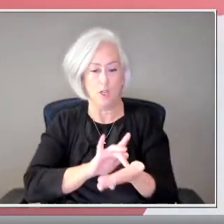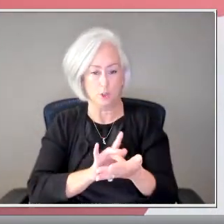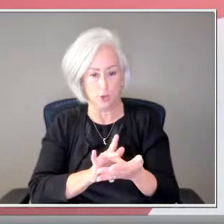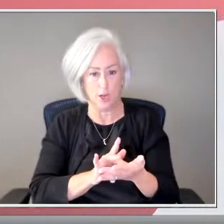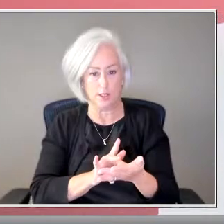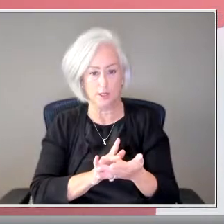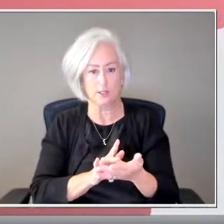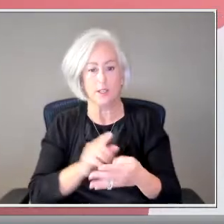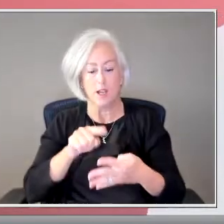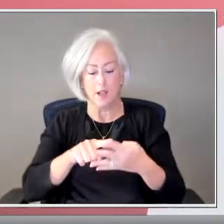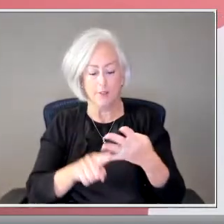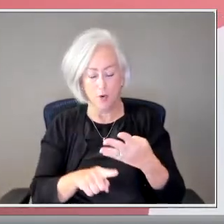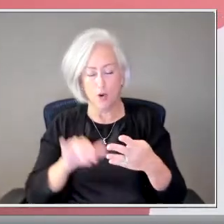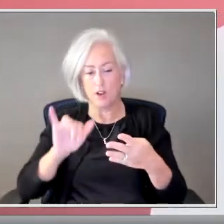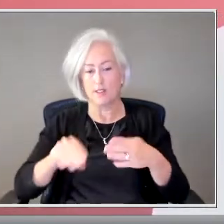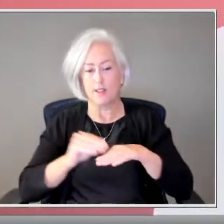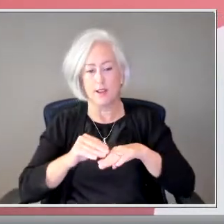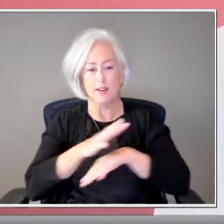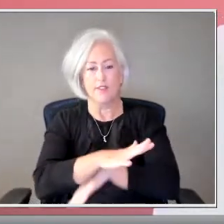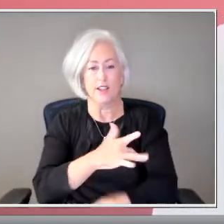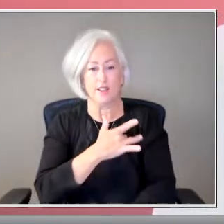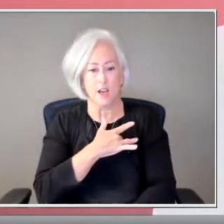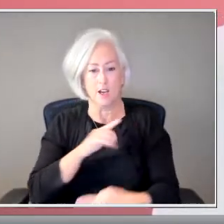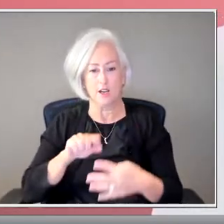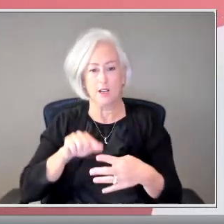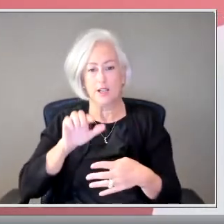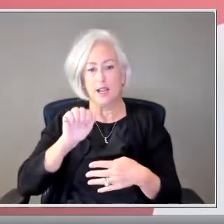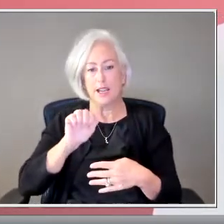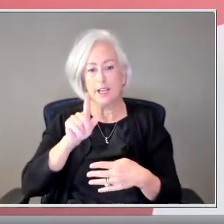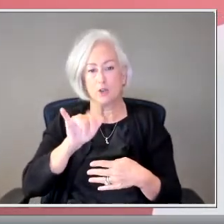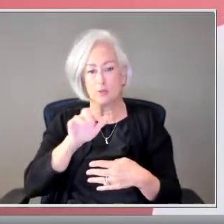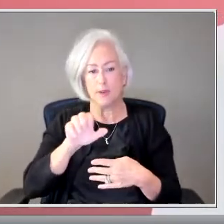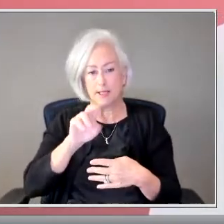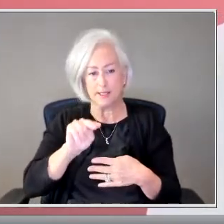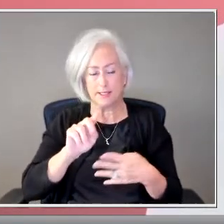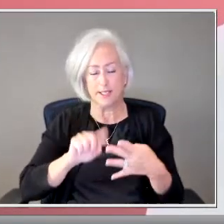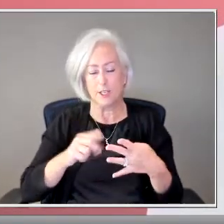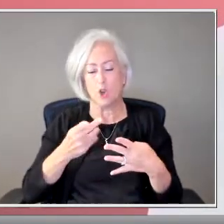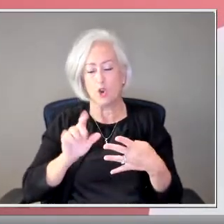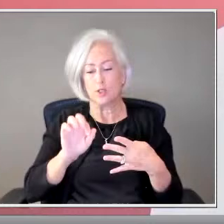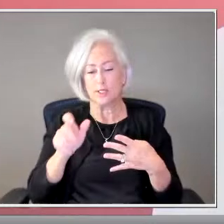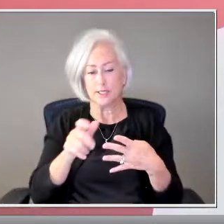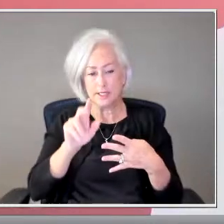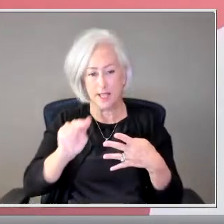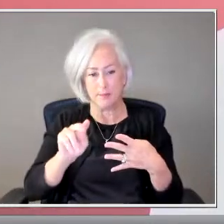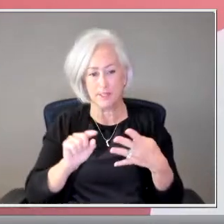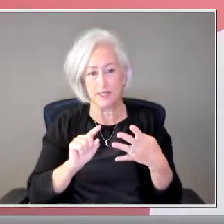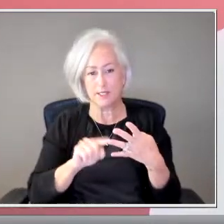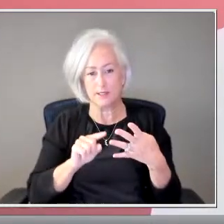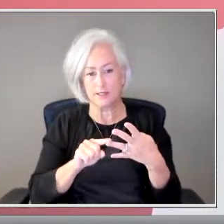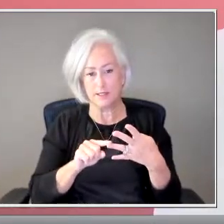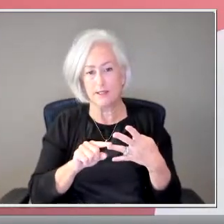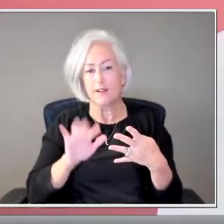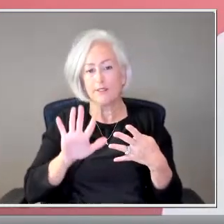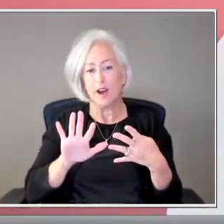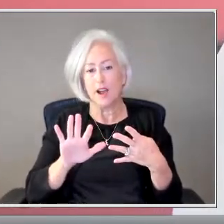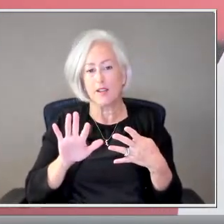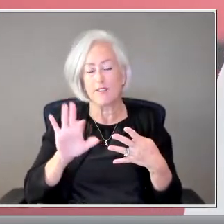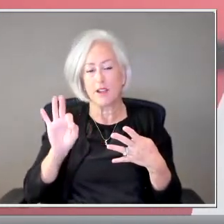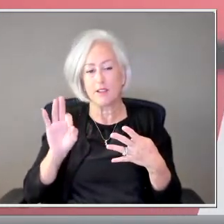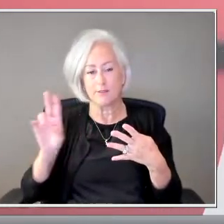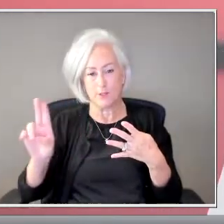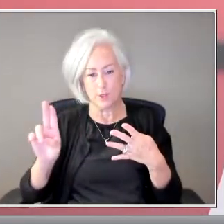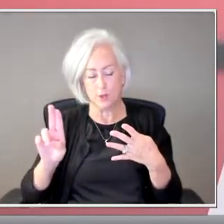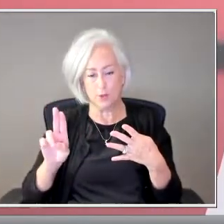had 4 drugs: adriamycin, red devil, Herceptin, this 5-FU, which can cause chest